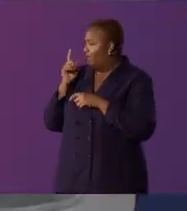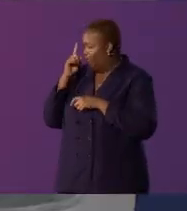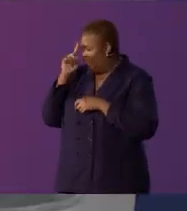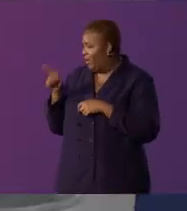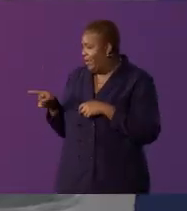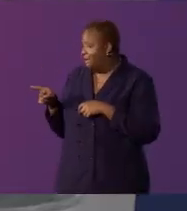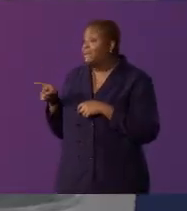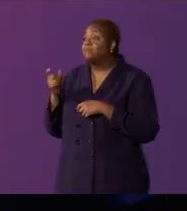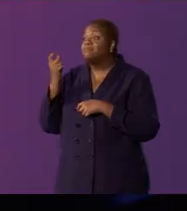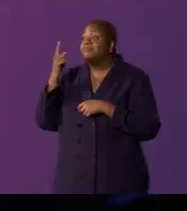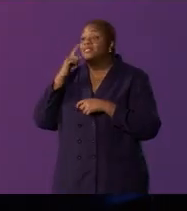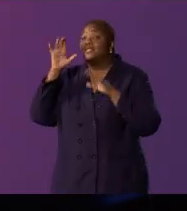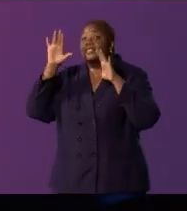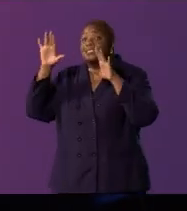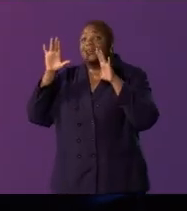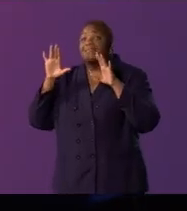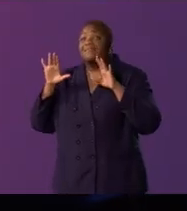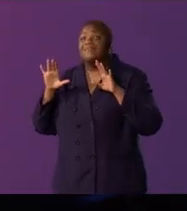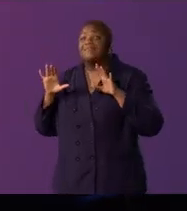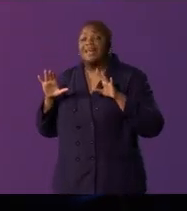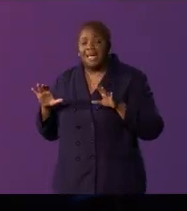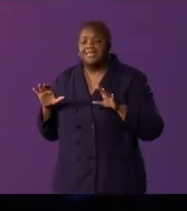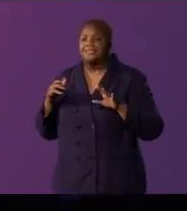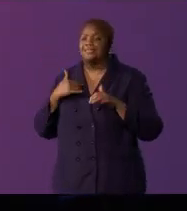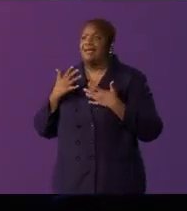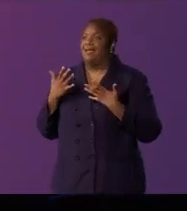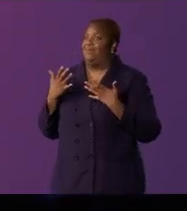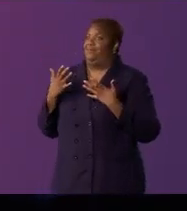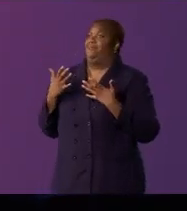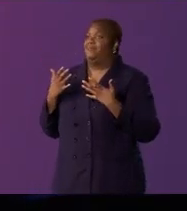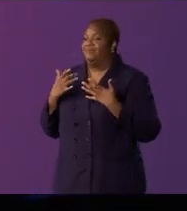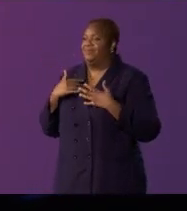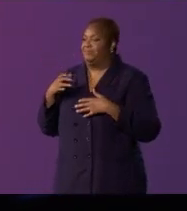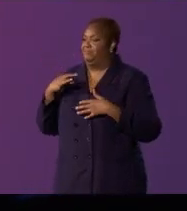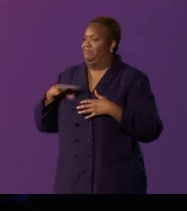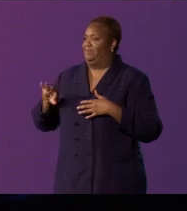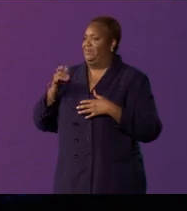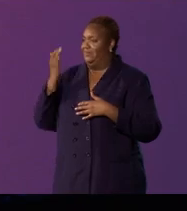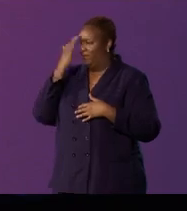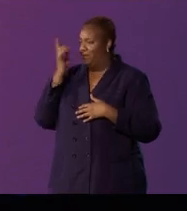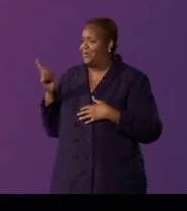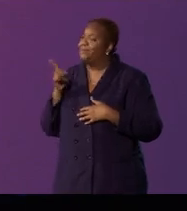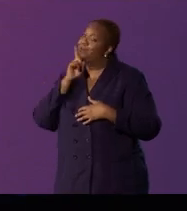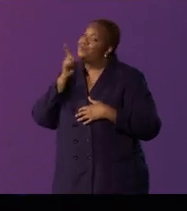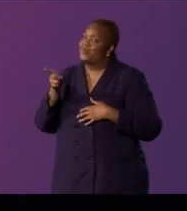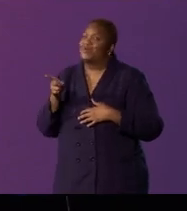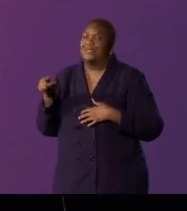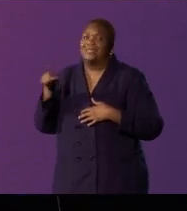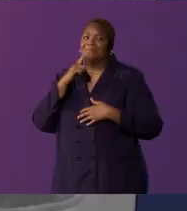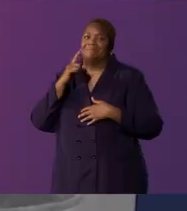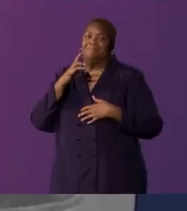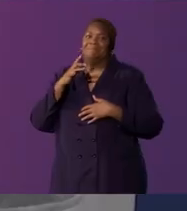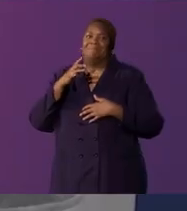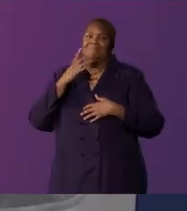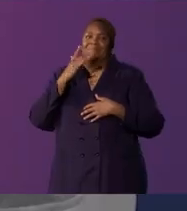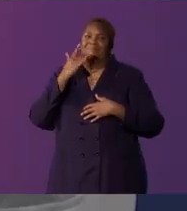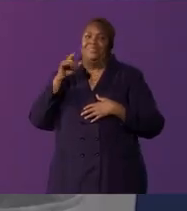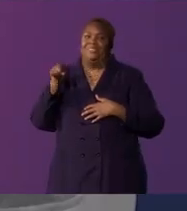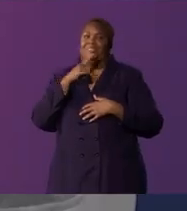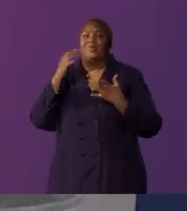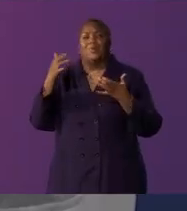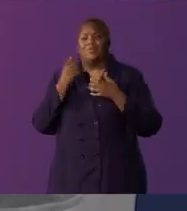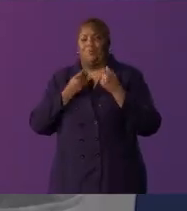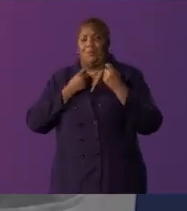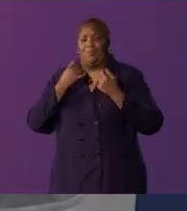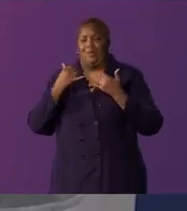he's fantastic. I've had the privilege of knowing him. You're in for a treat. He's just fantastic. Get your popcorn now and